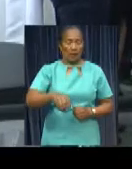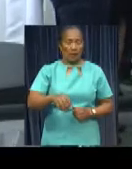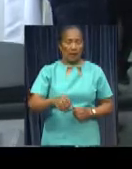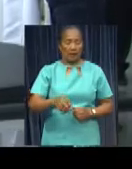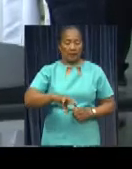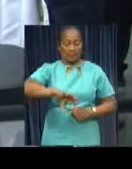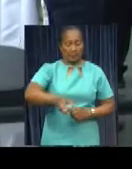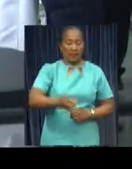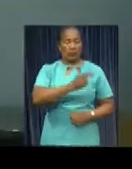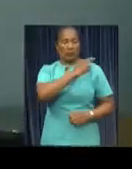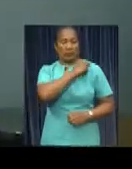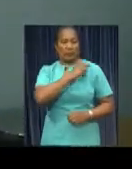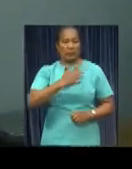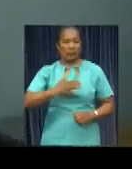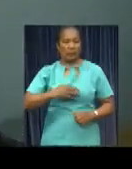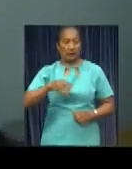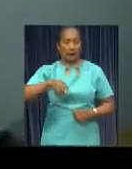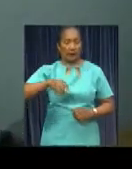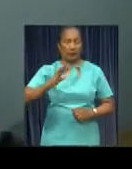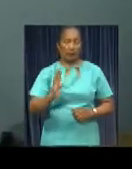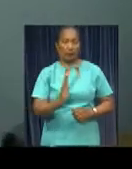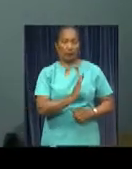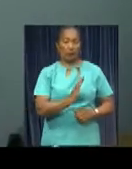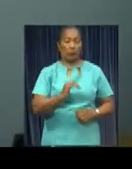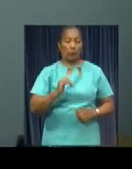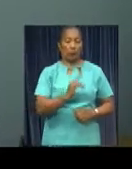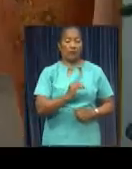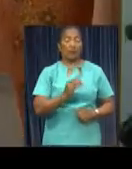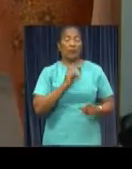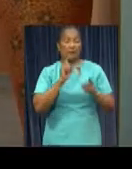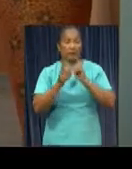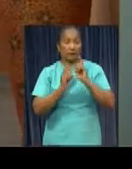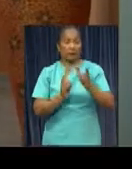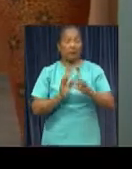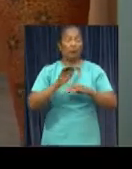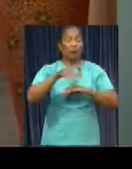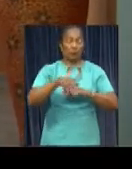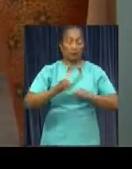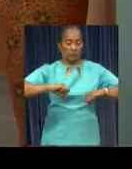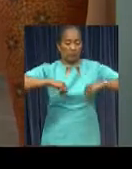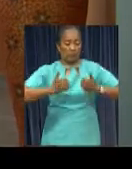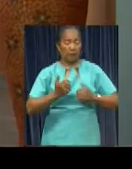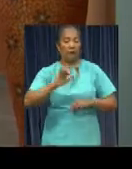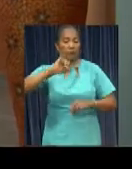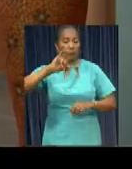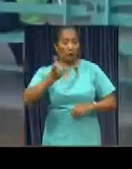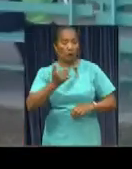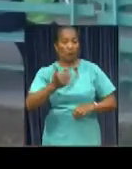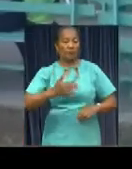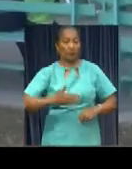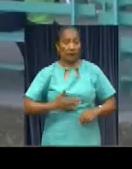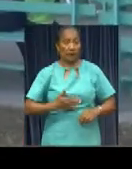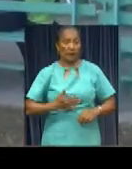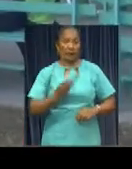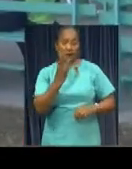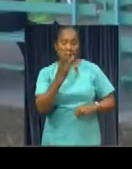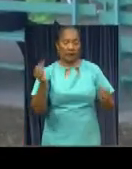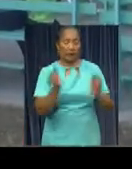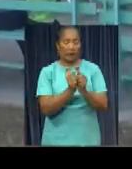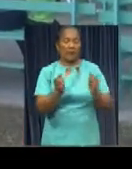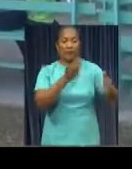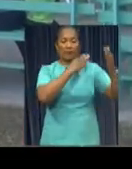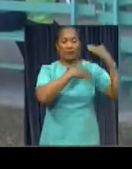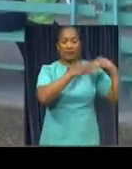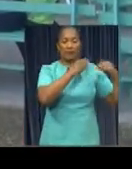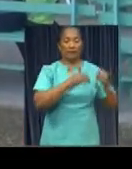Pollack, the district commissioner of Paramaribo Southwest, talked about the start of the renovation of the building 3 years